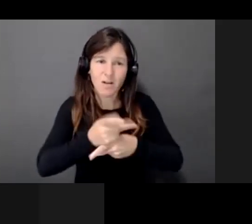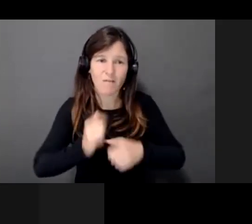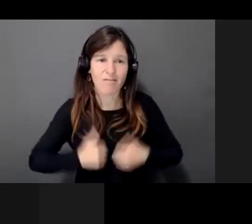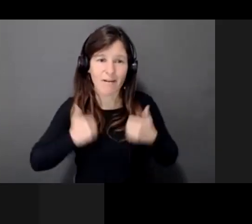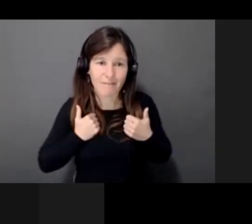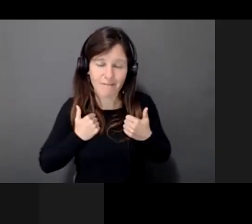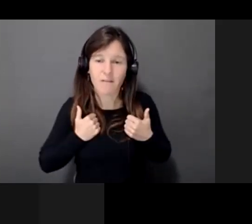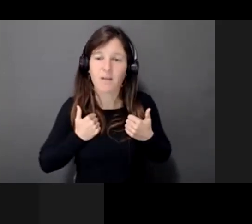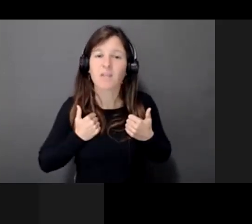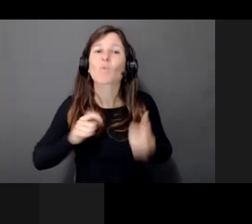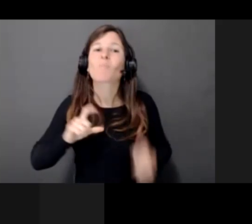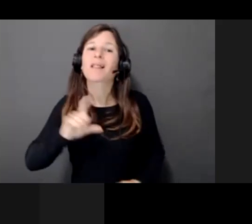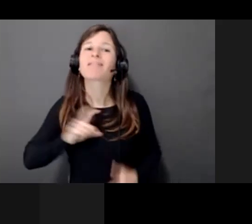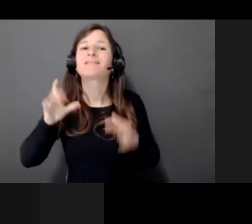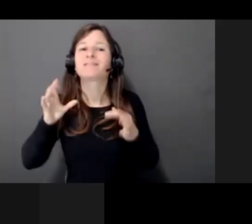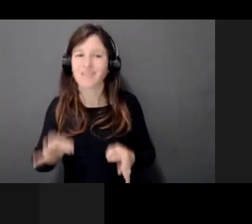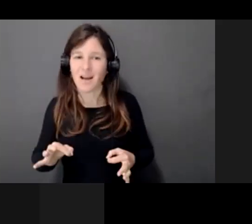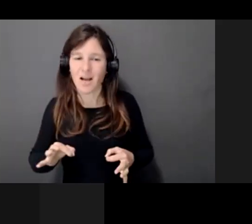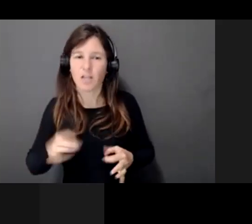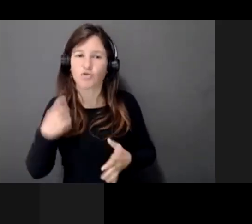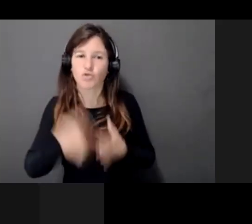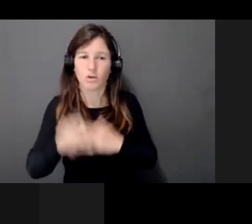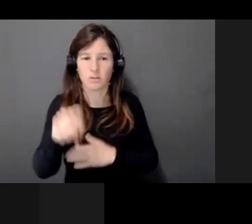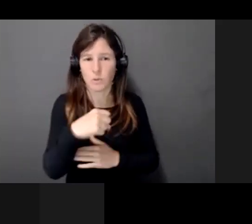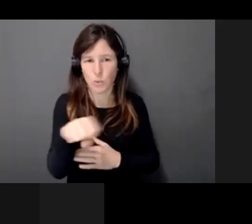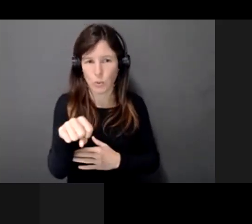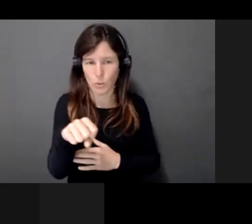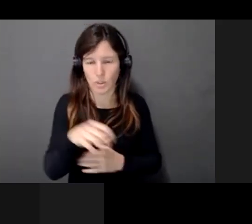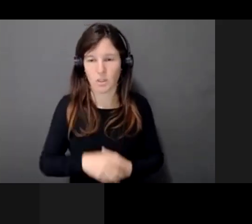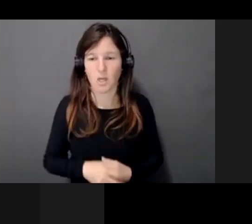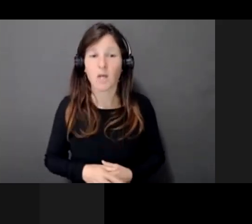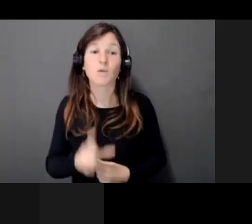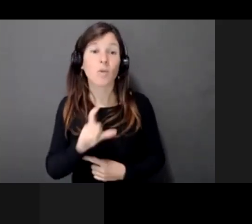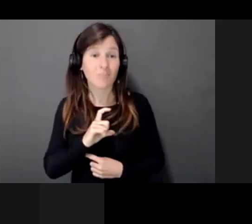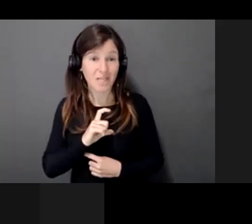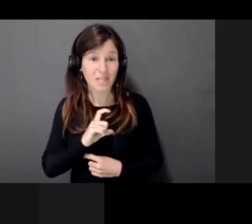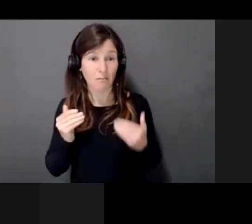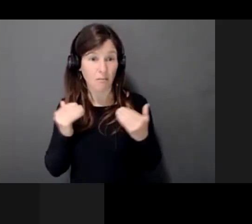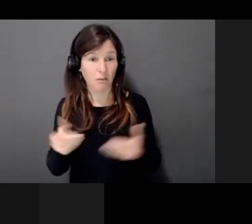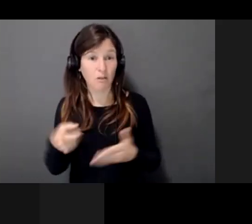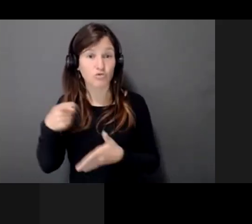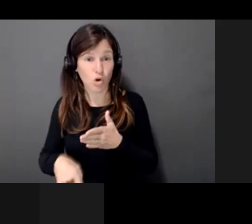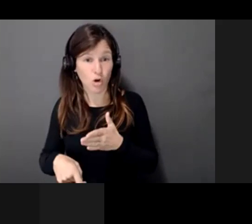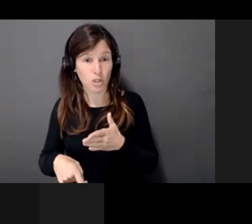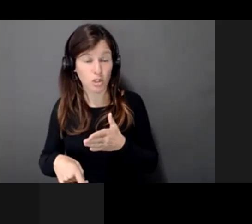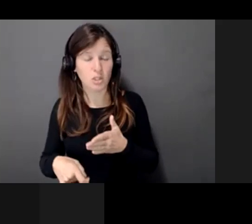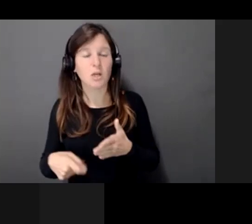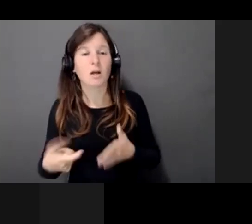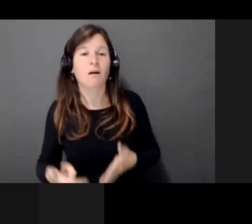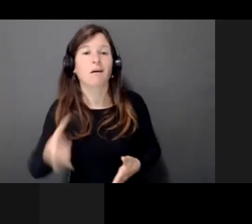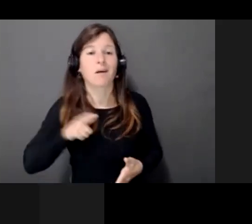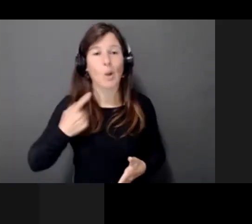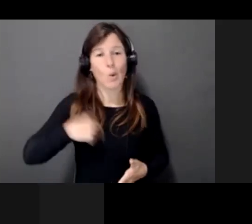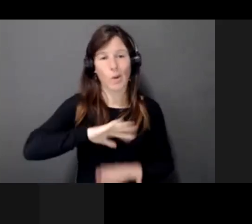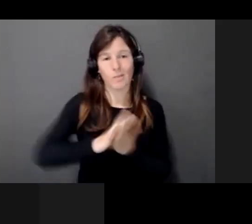will lay the charges or not. Once that happens, then it comes to our desk, and the Crown has to take a look at it to determine whether